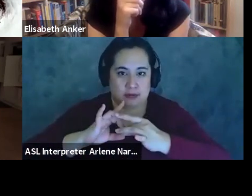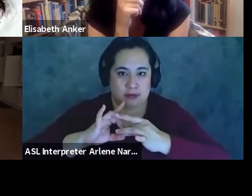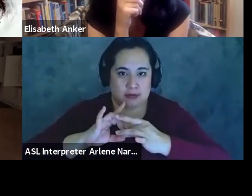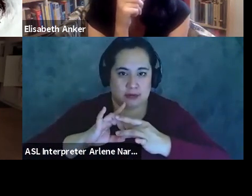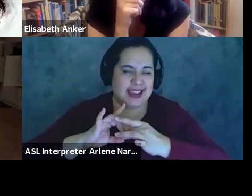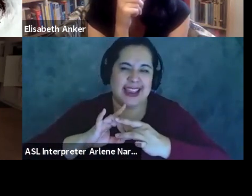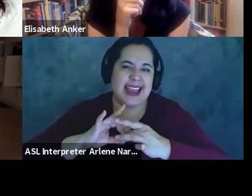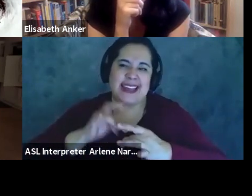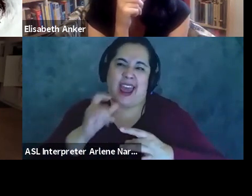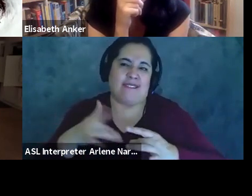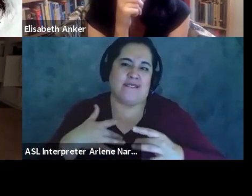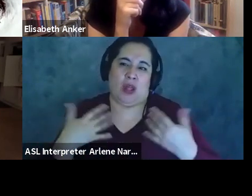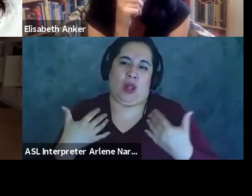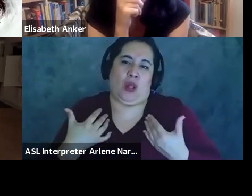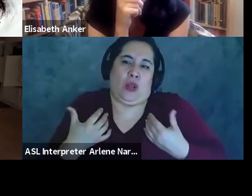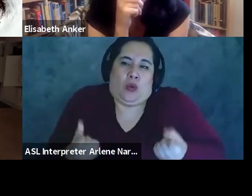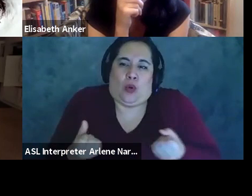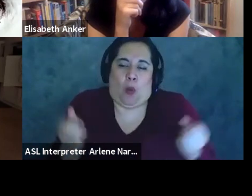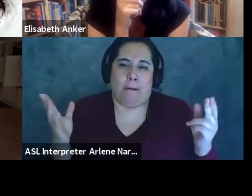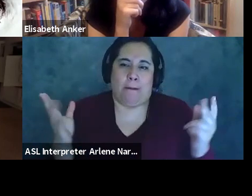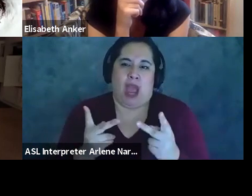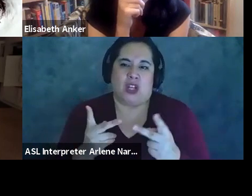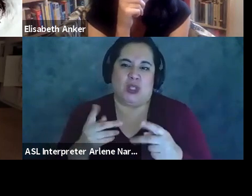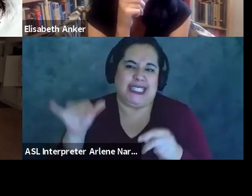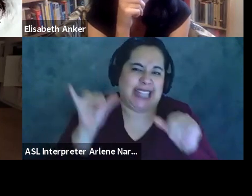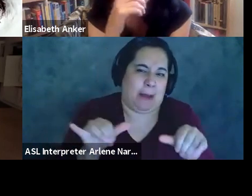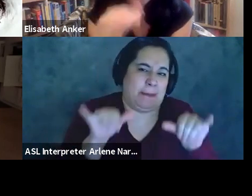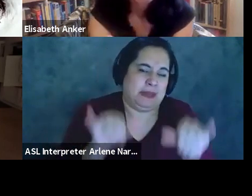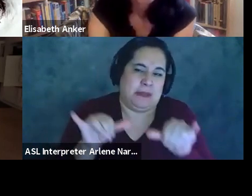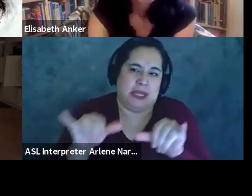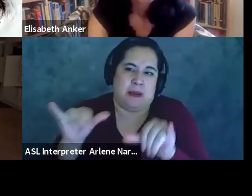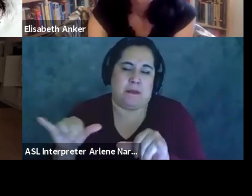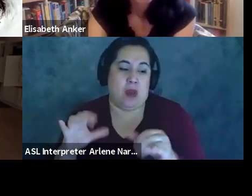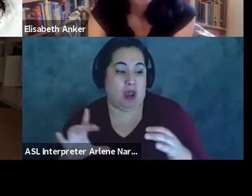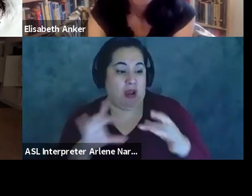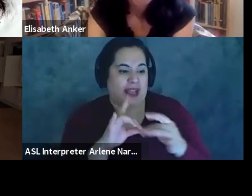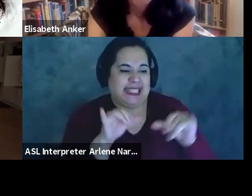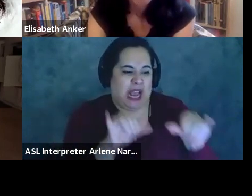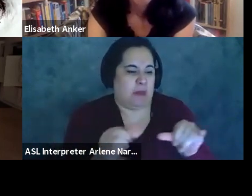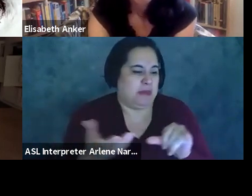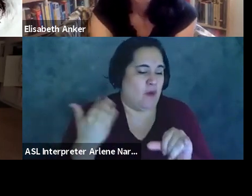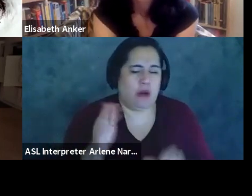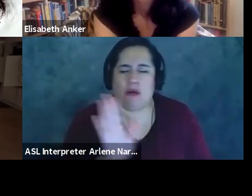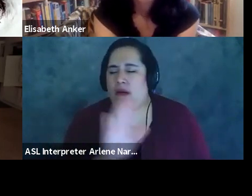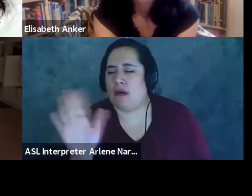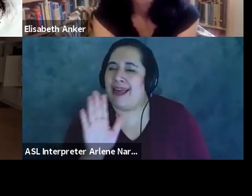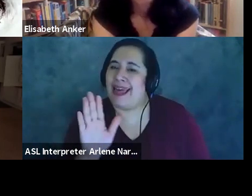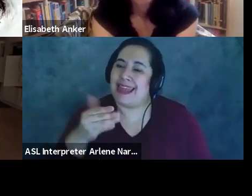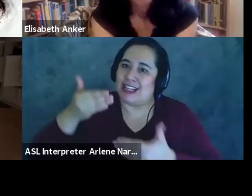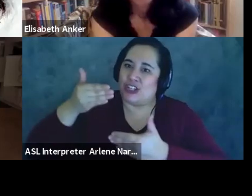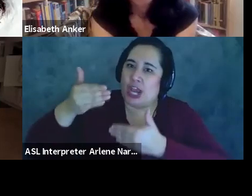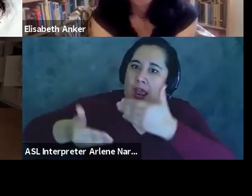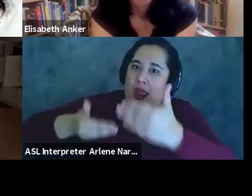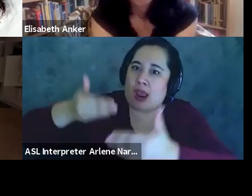It's not a restorative vision. It's not a return to a prior moment of unity or something like that. It's the generation of